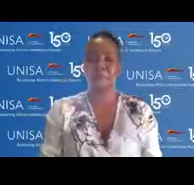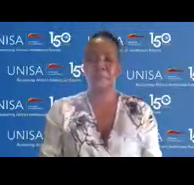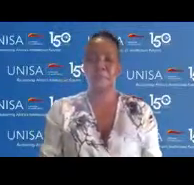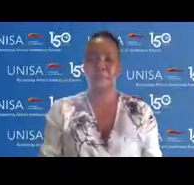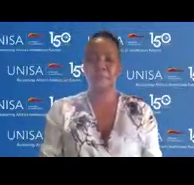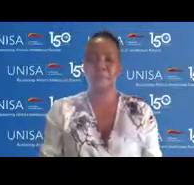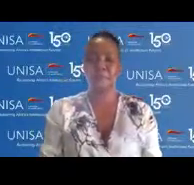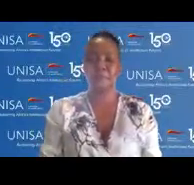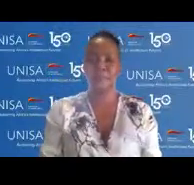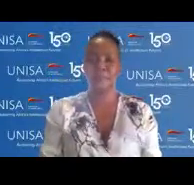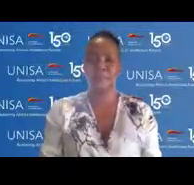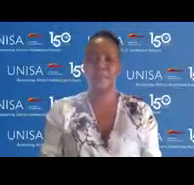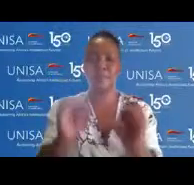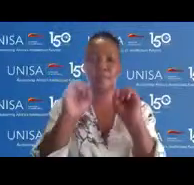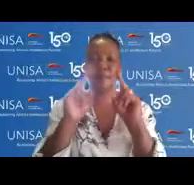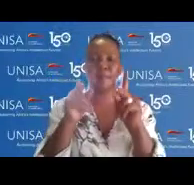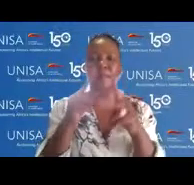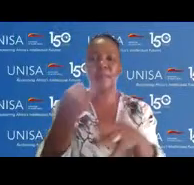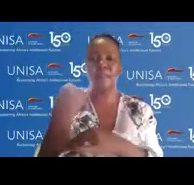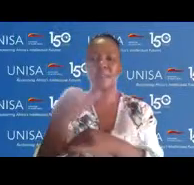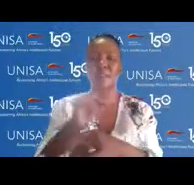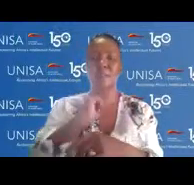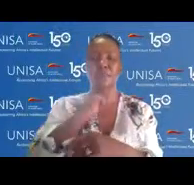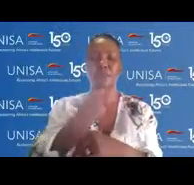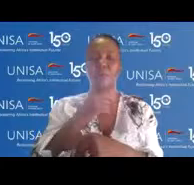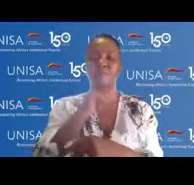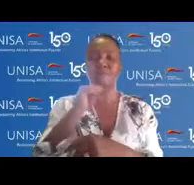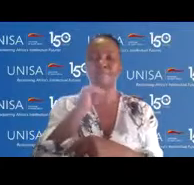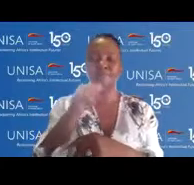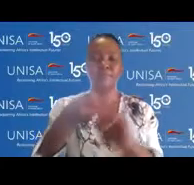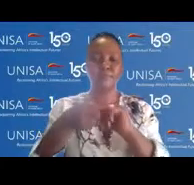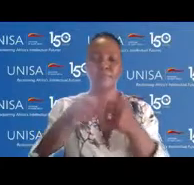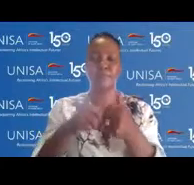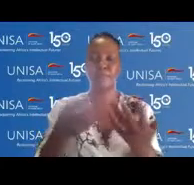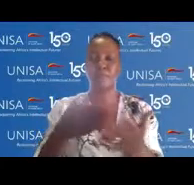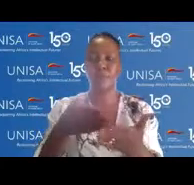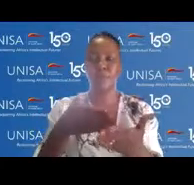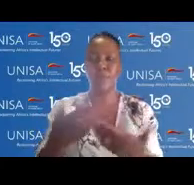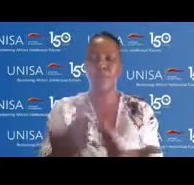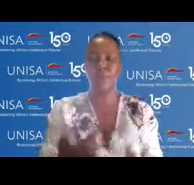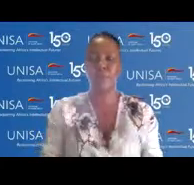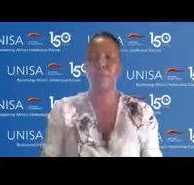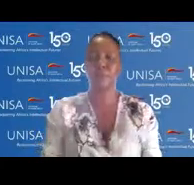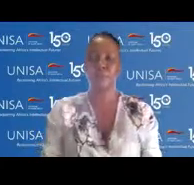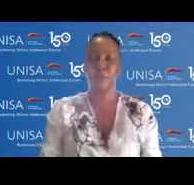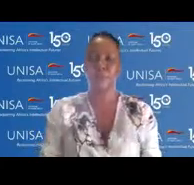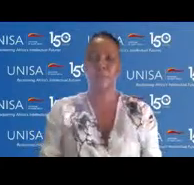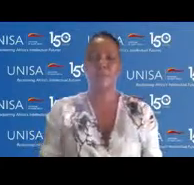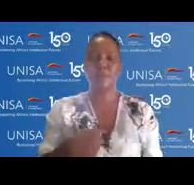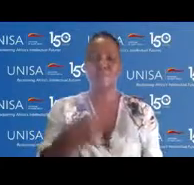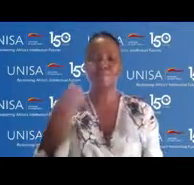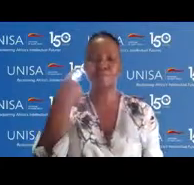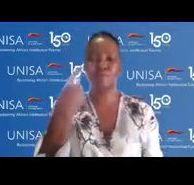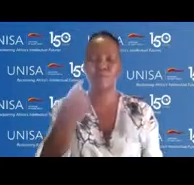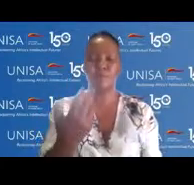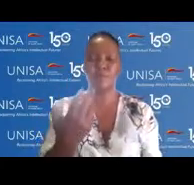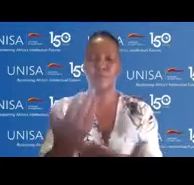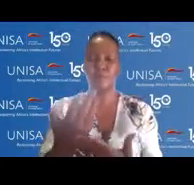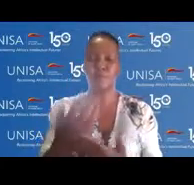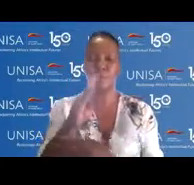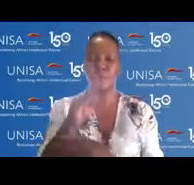Okay, still muted. All right, no problem. No, he's unmuted. I think, Banele, just check your audio input.